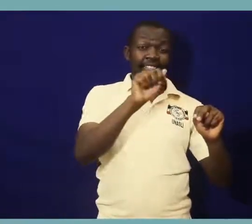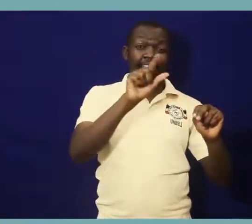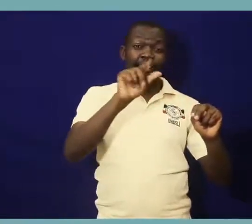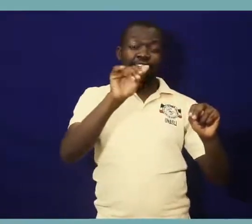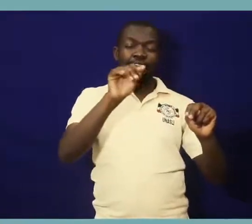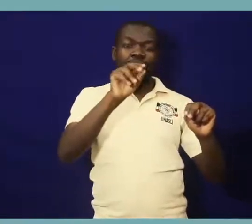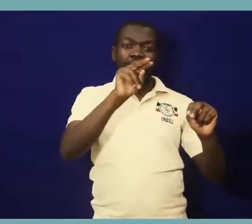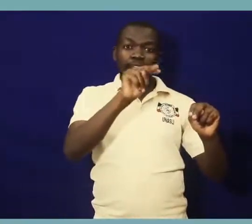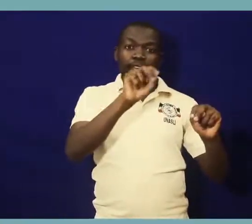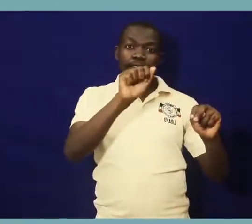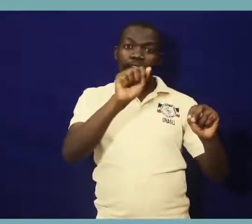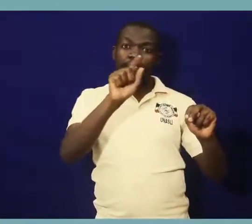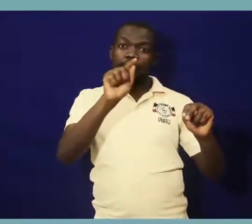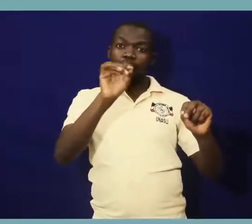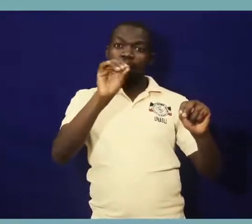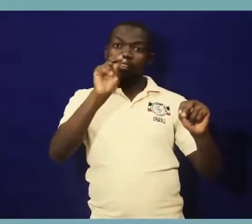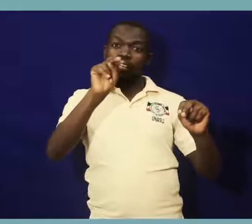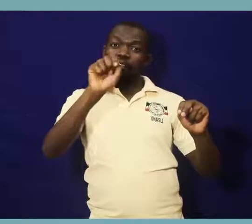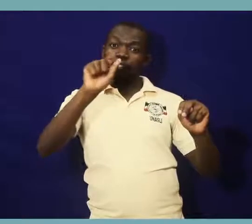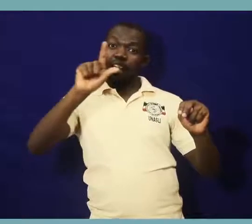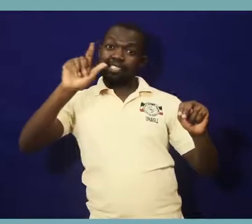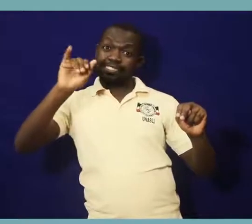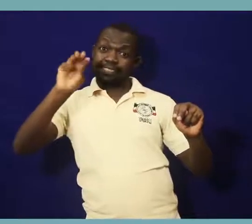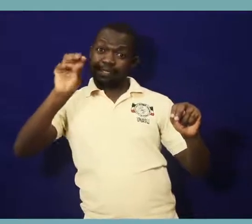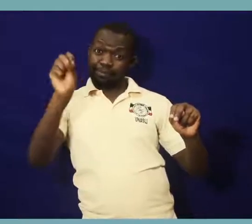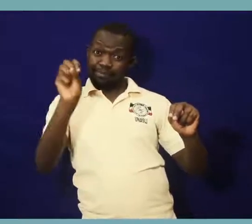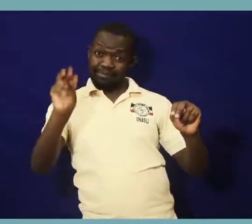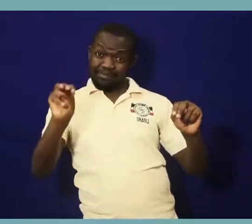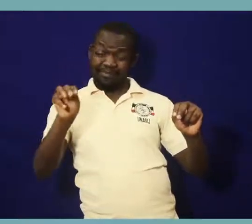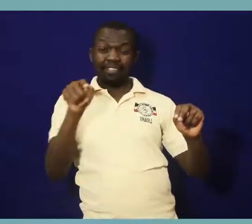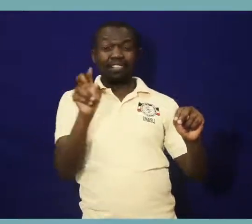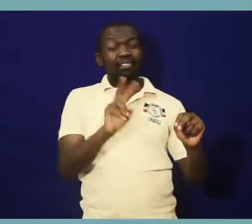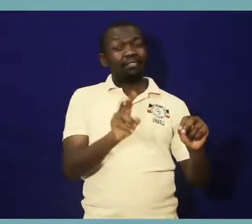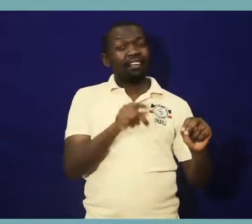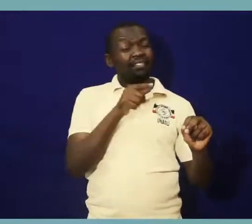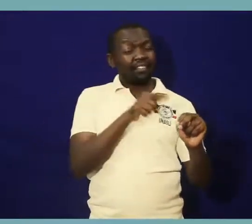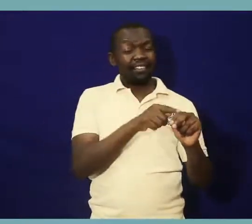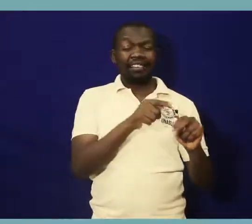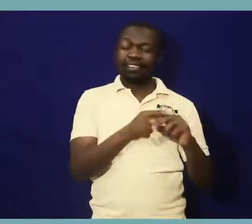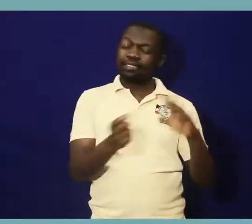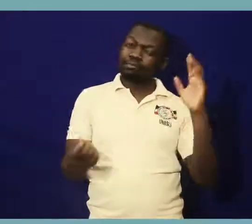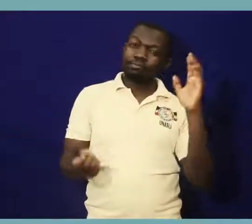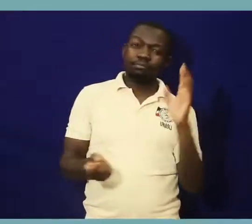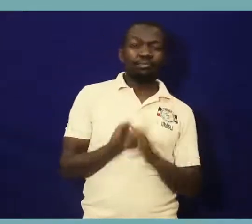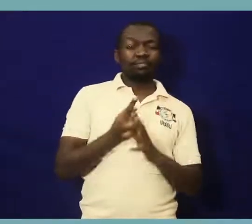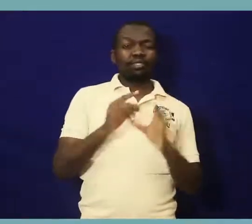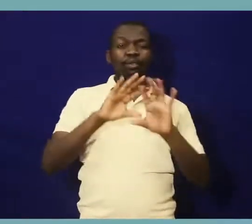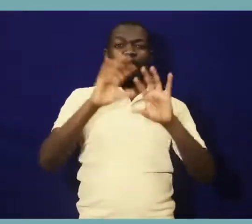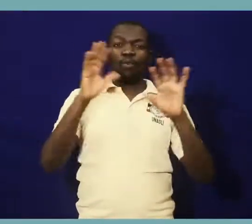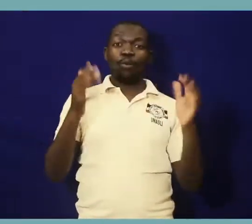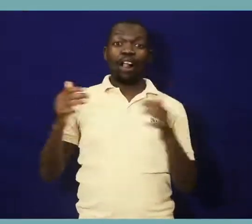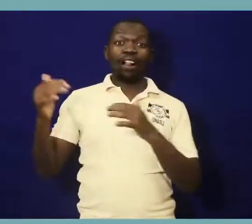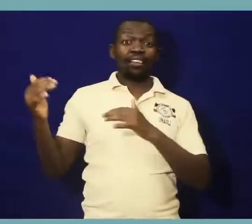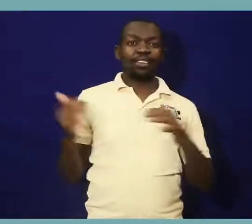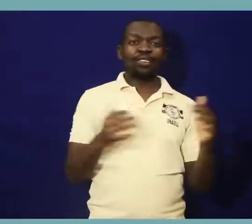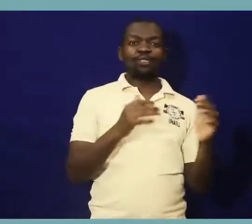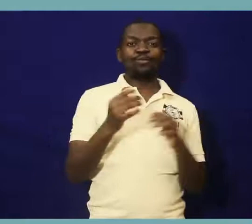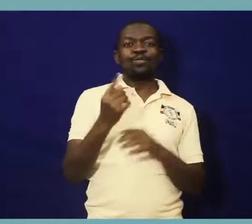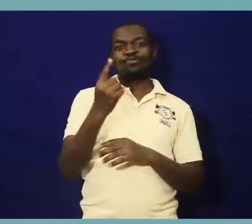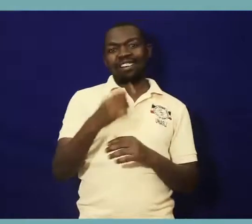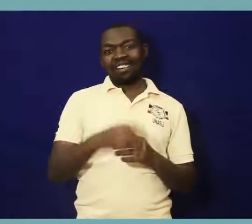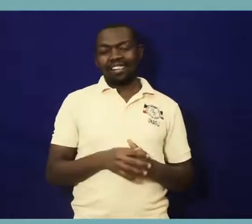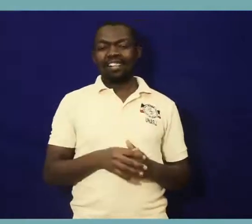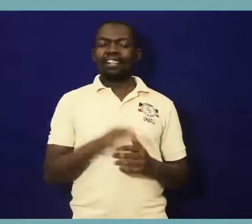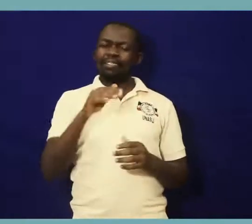Nationalism. We are saying that nationalism also caused World War I. So the